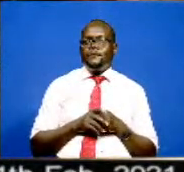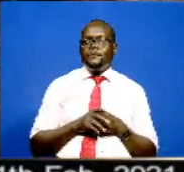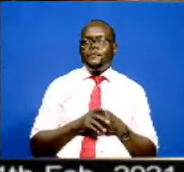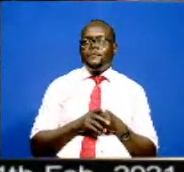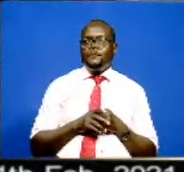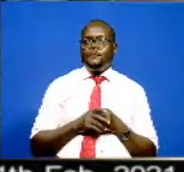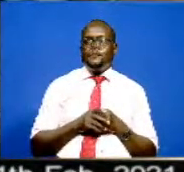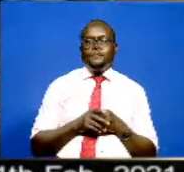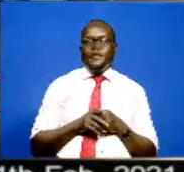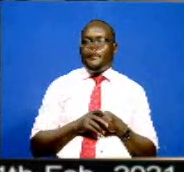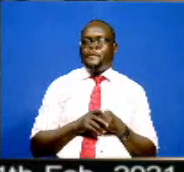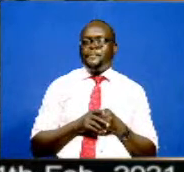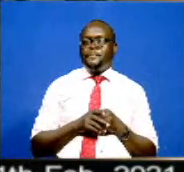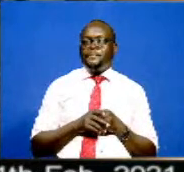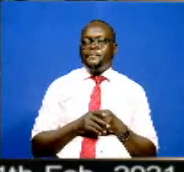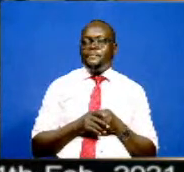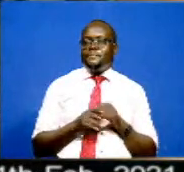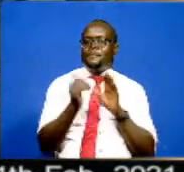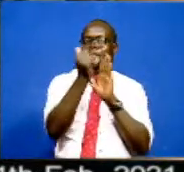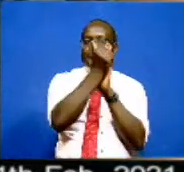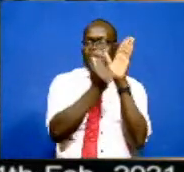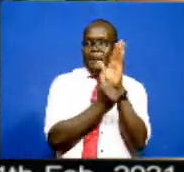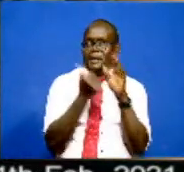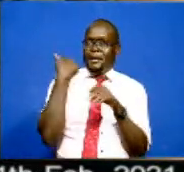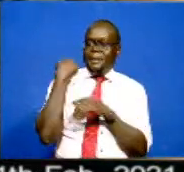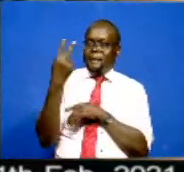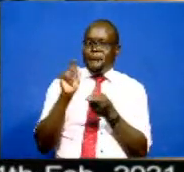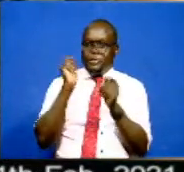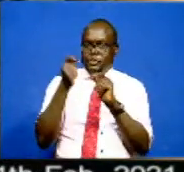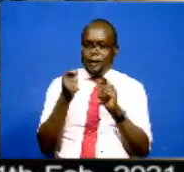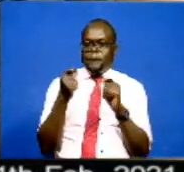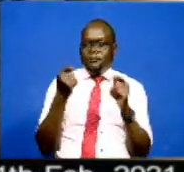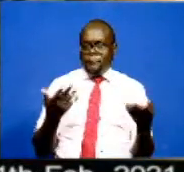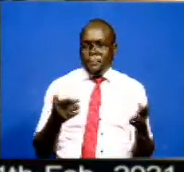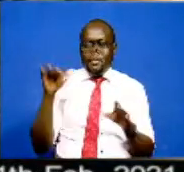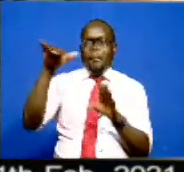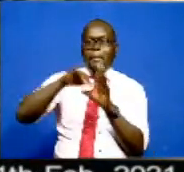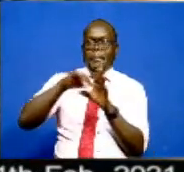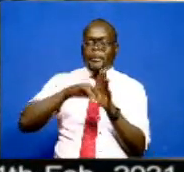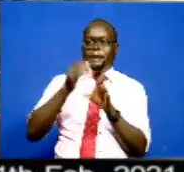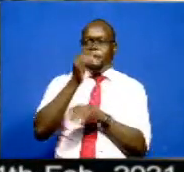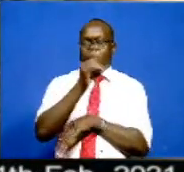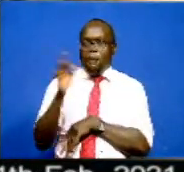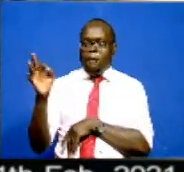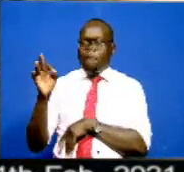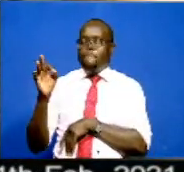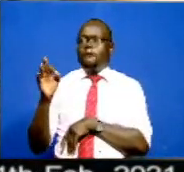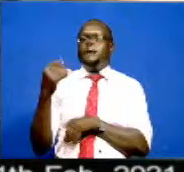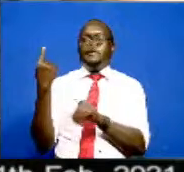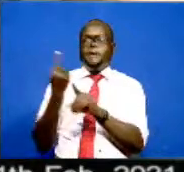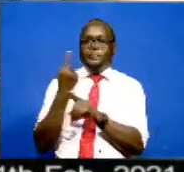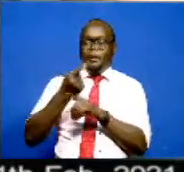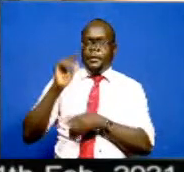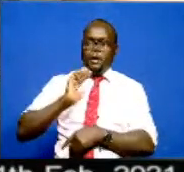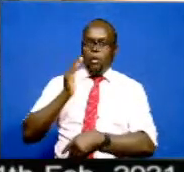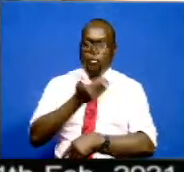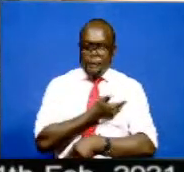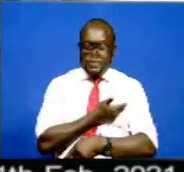Order number 12, motion. Further changes to the membership of various committees.